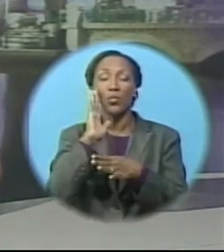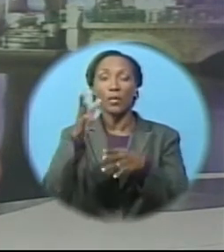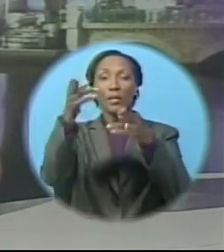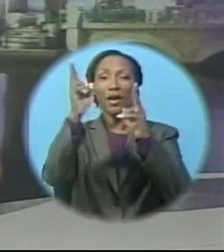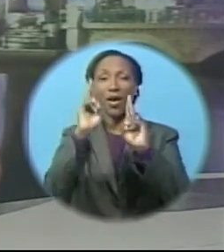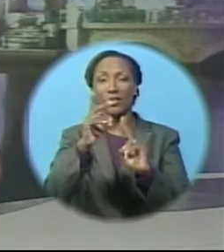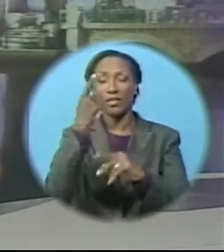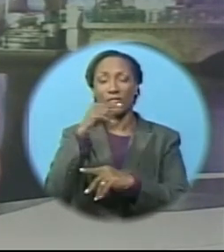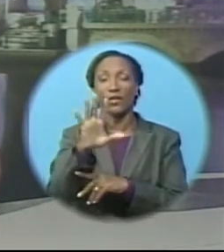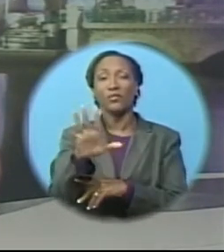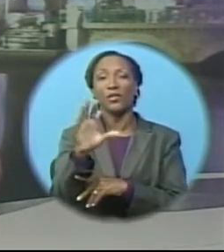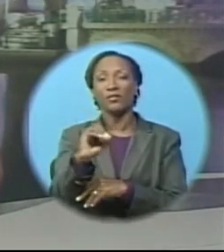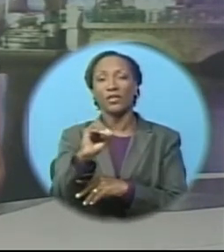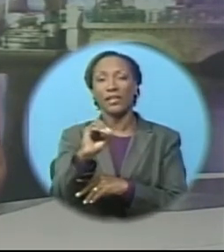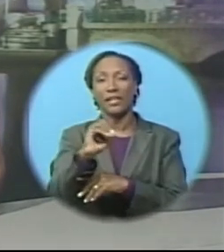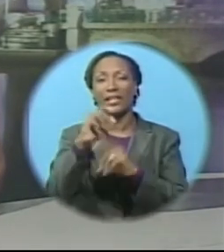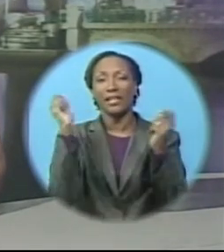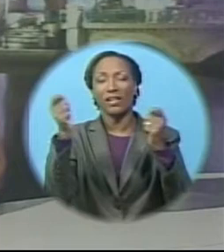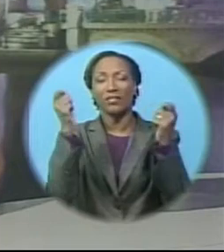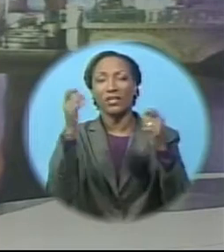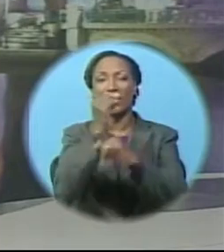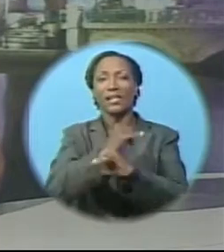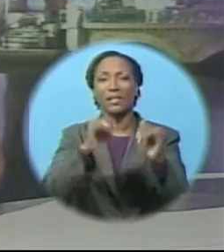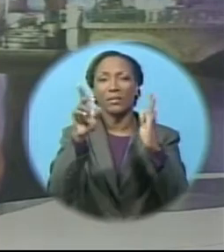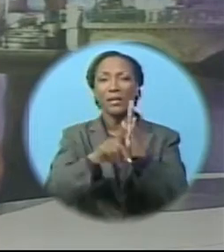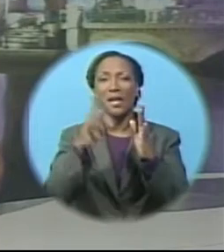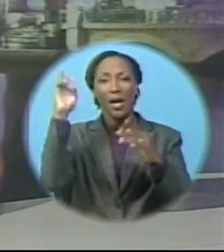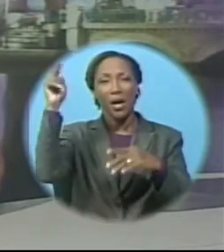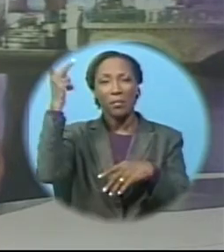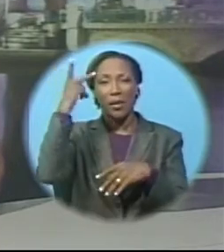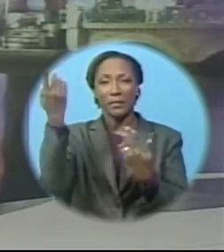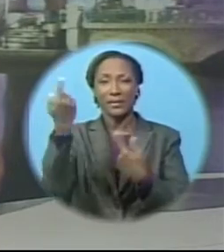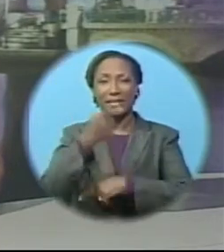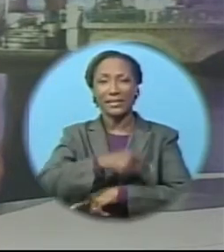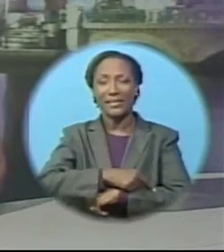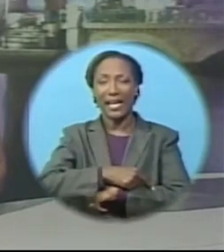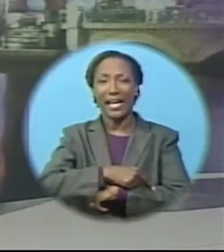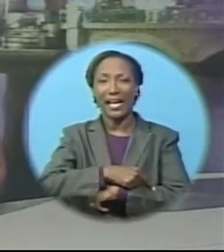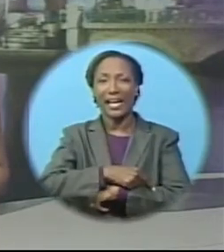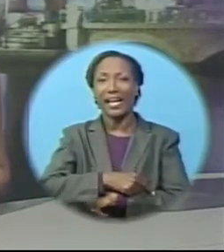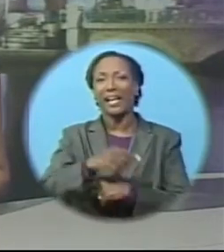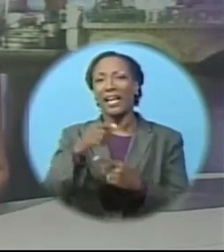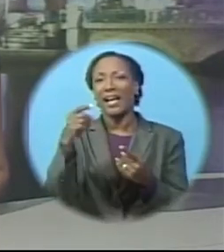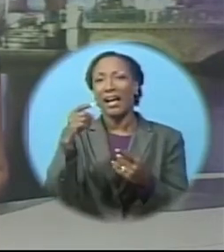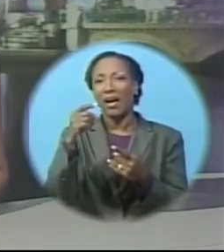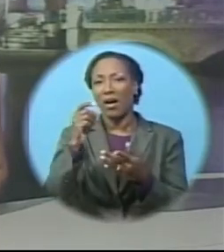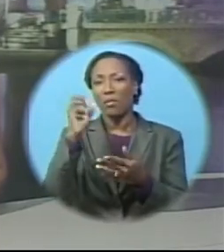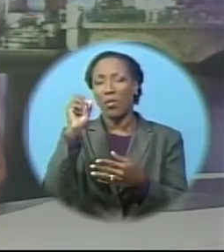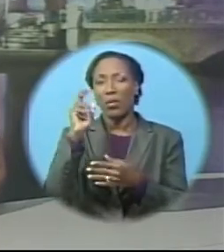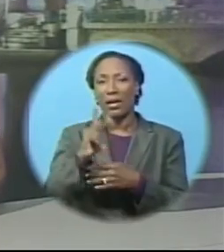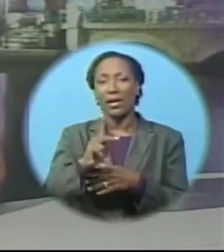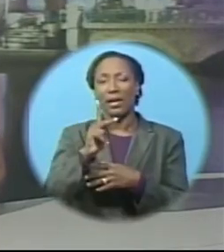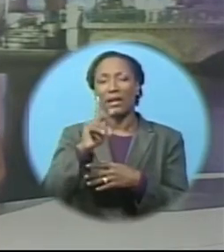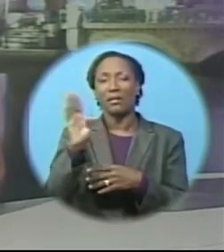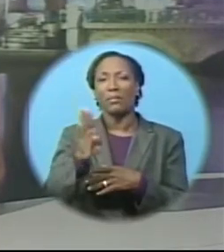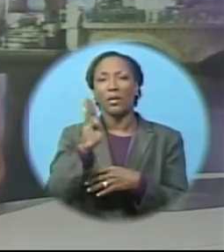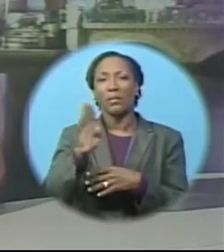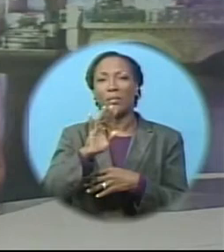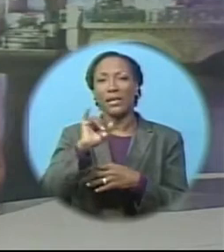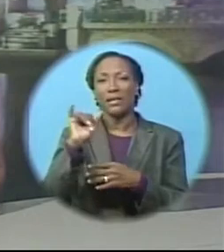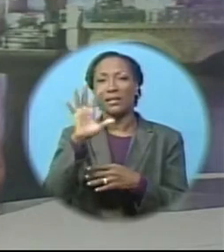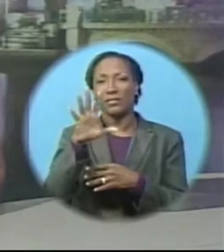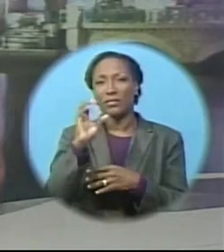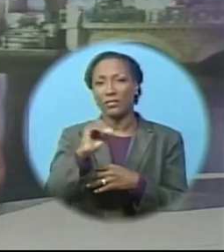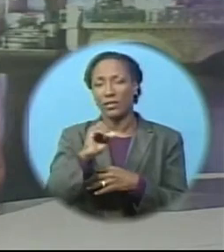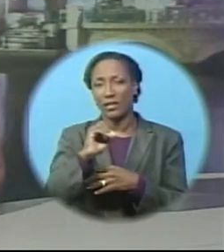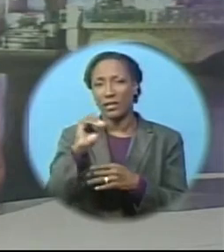anniversary of independence. Parliament today passed the Barbados Jubilee Honour Bill. Prime Minister Fundell Stewart says the legislation will allow